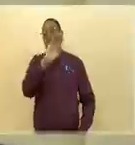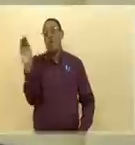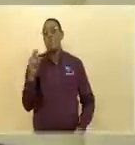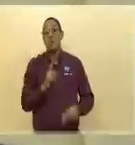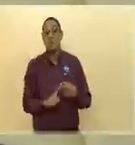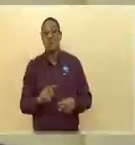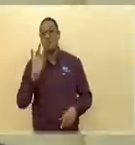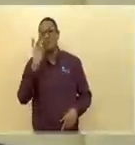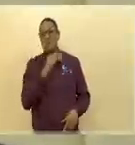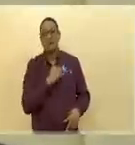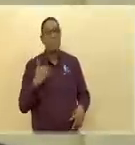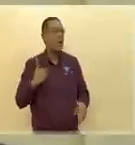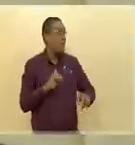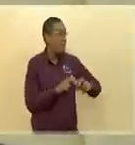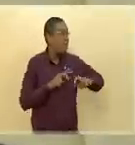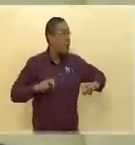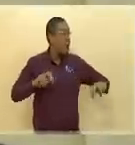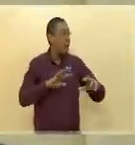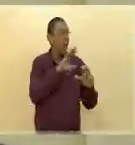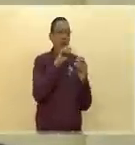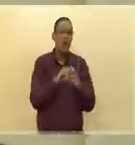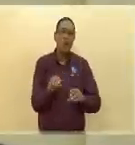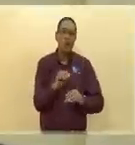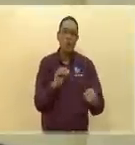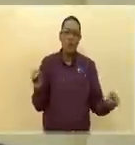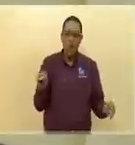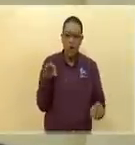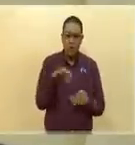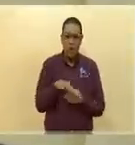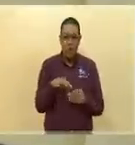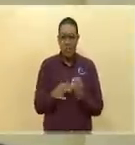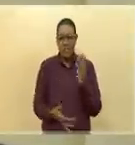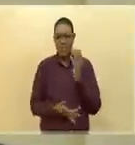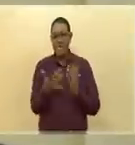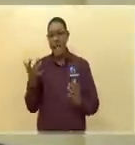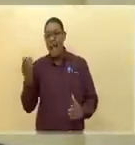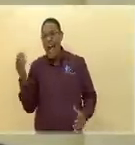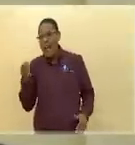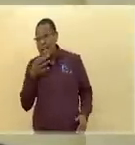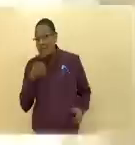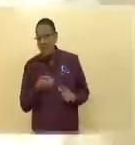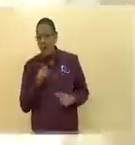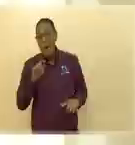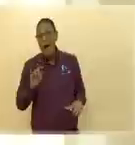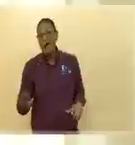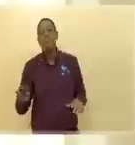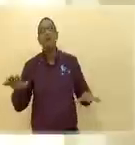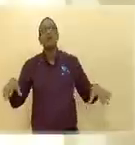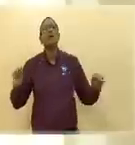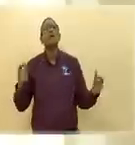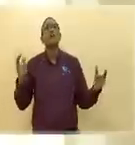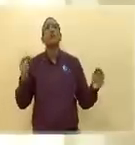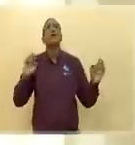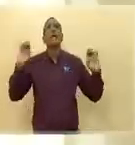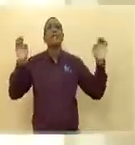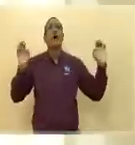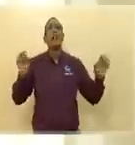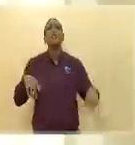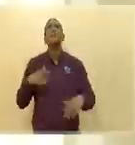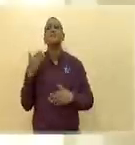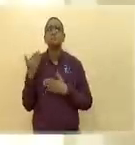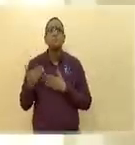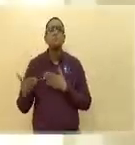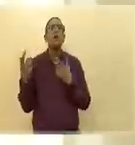and a 7-member panel, including non-voting technical experts from the IDB, conducted the evaluation